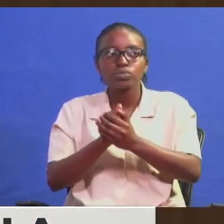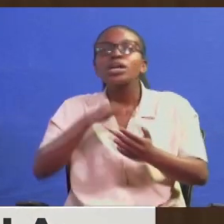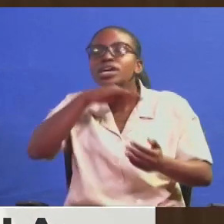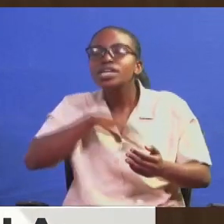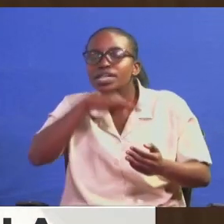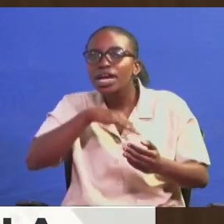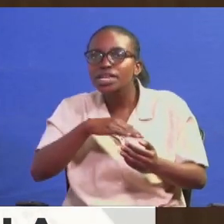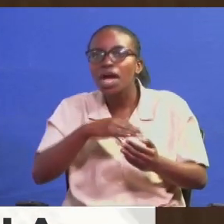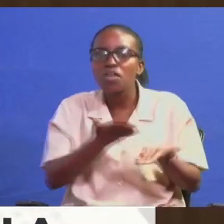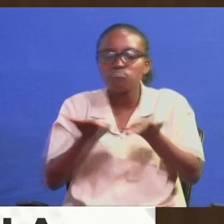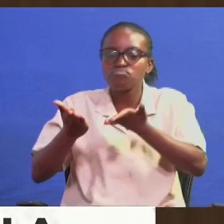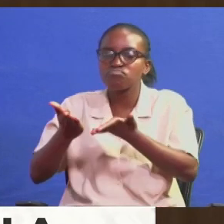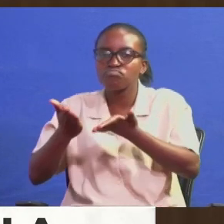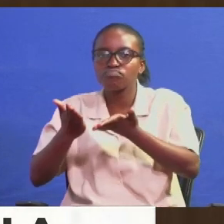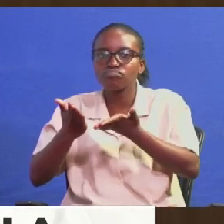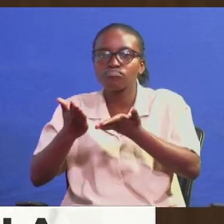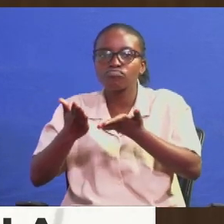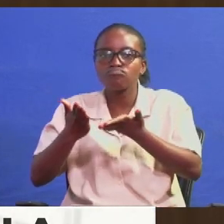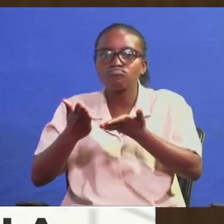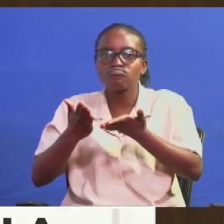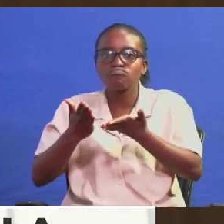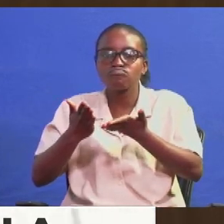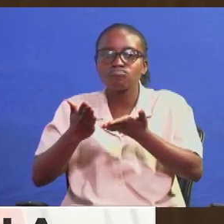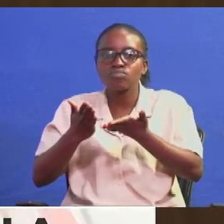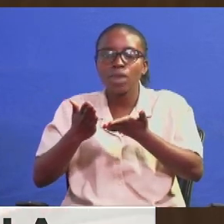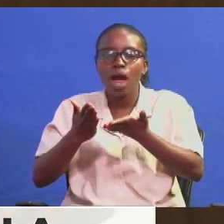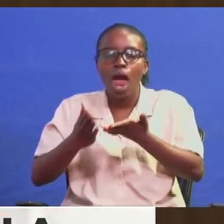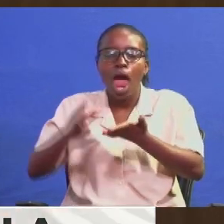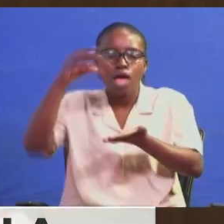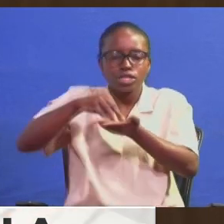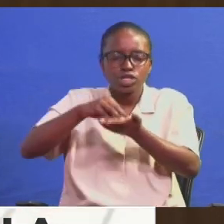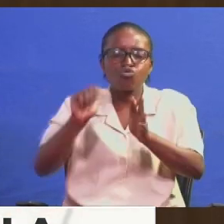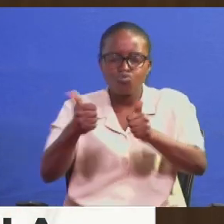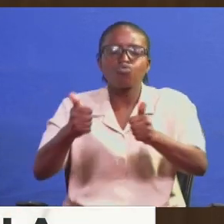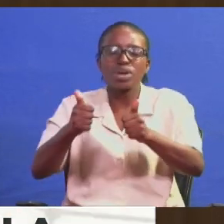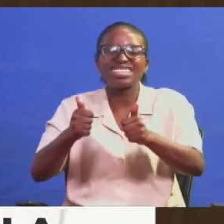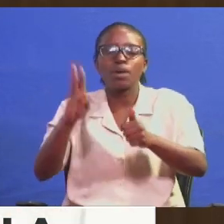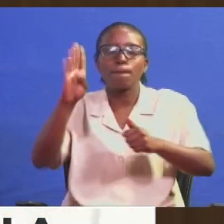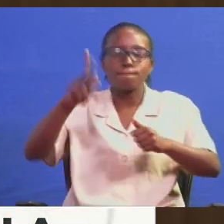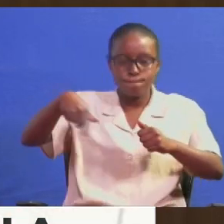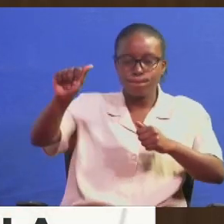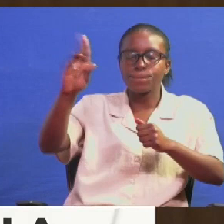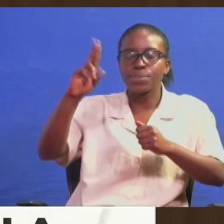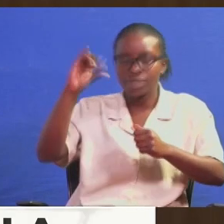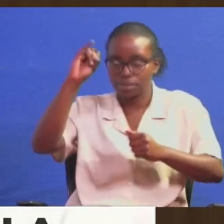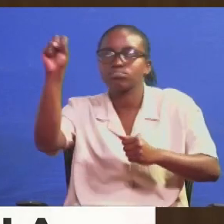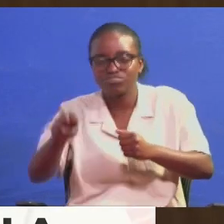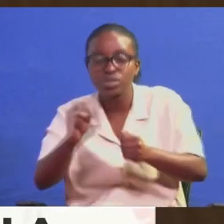Odinga. I am in the spirit of Pan-Africanism and for Eastern African